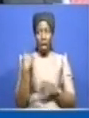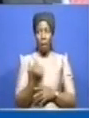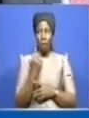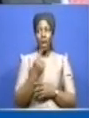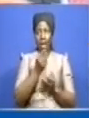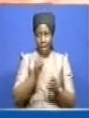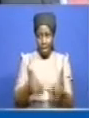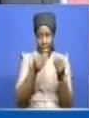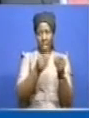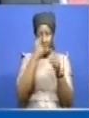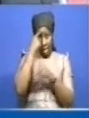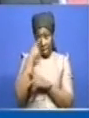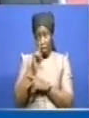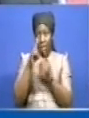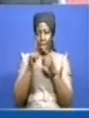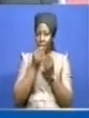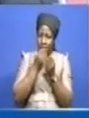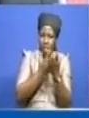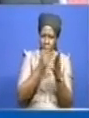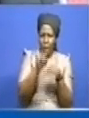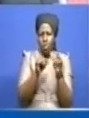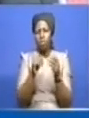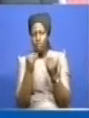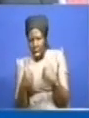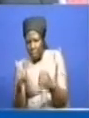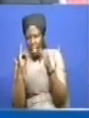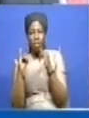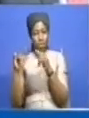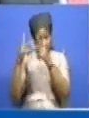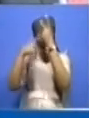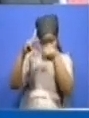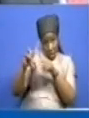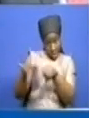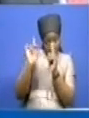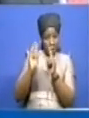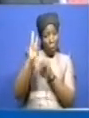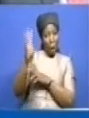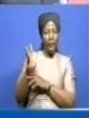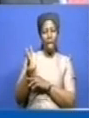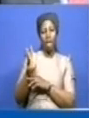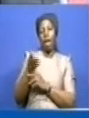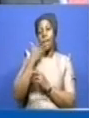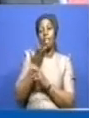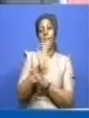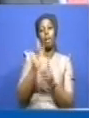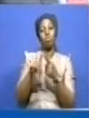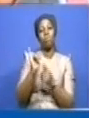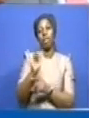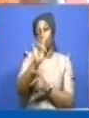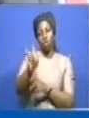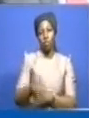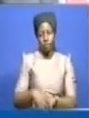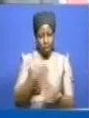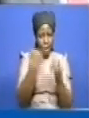policy. The details of how it shall be implemented, the professionals will be the ones to respond to that question.